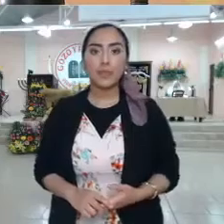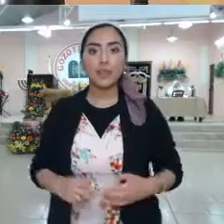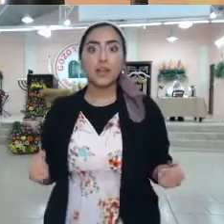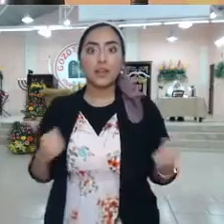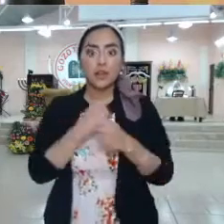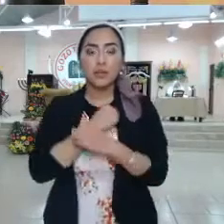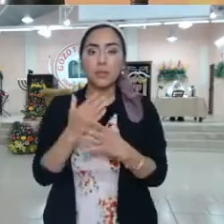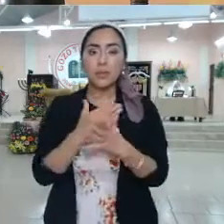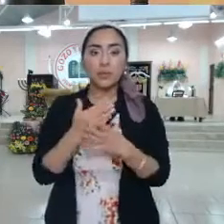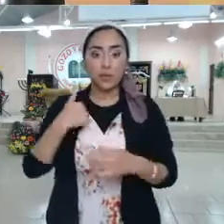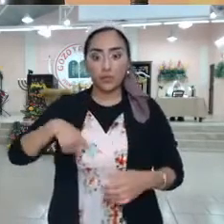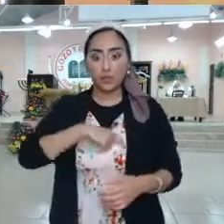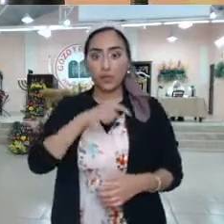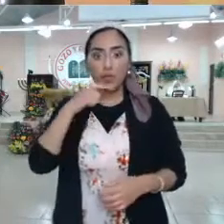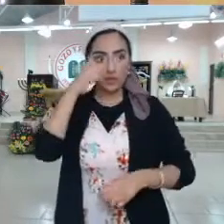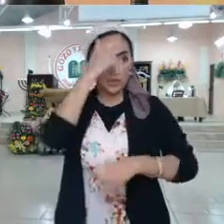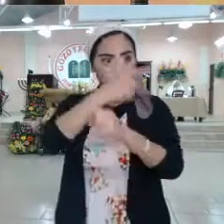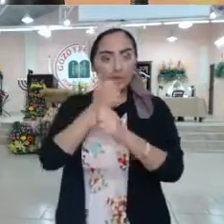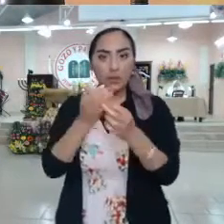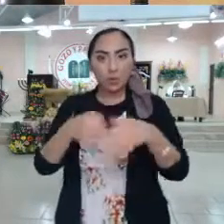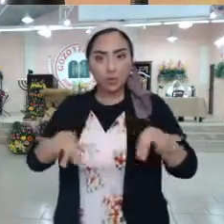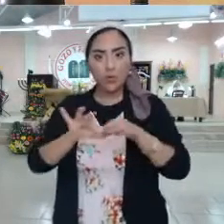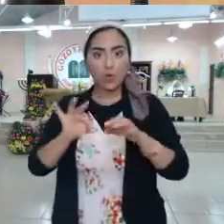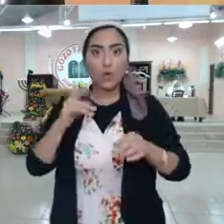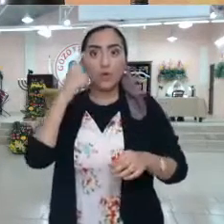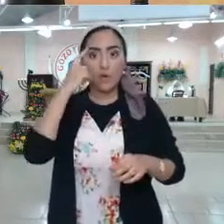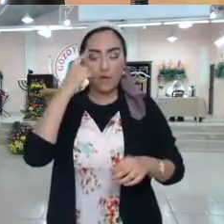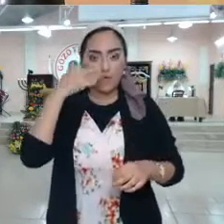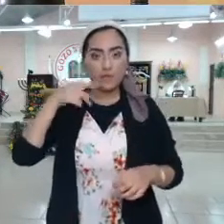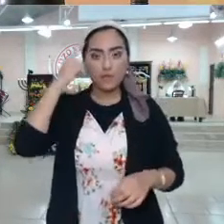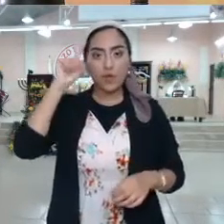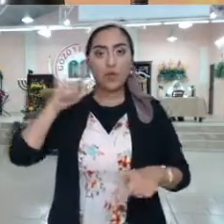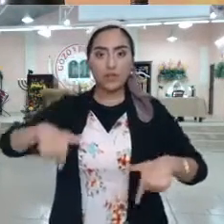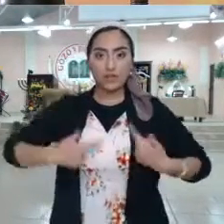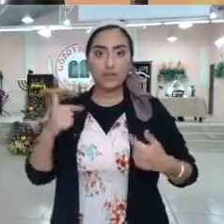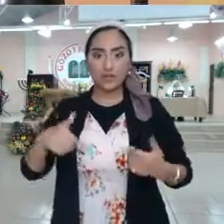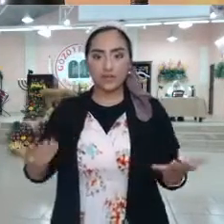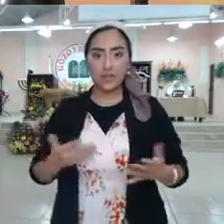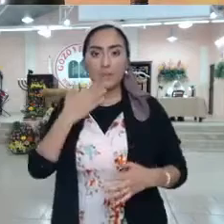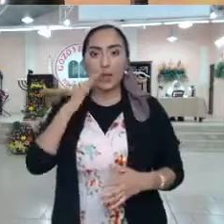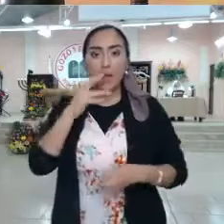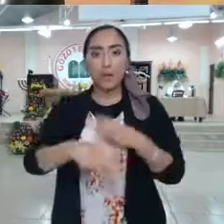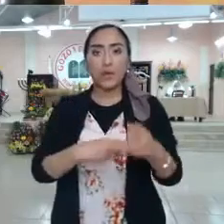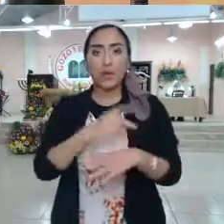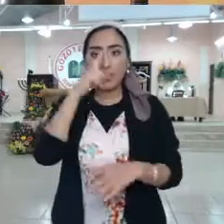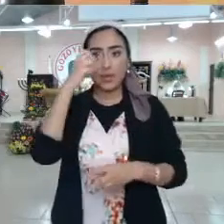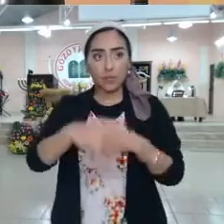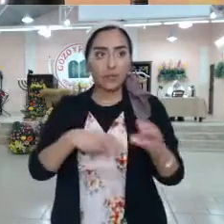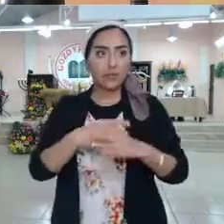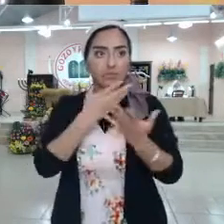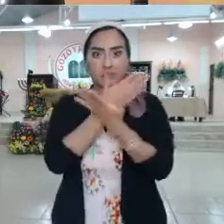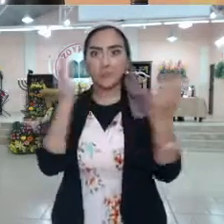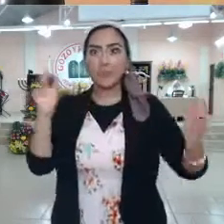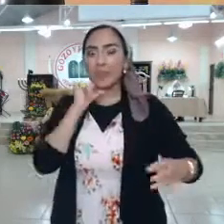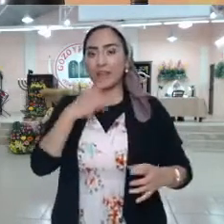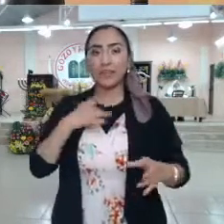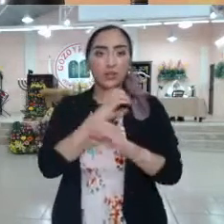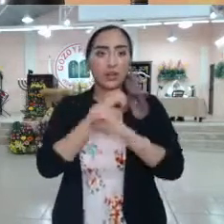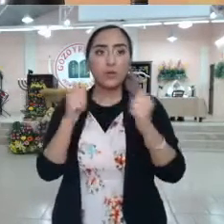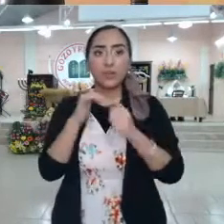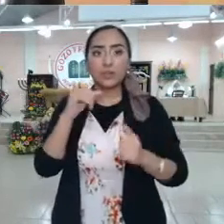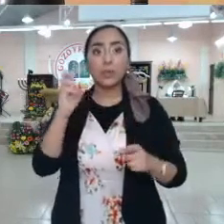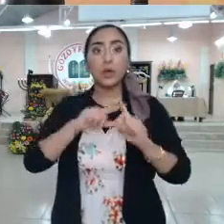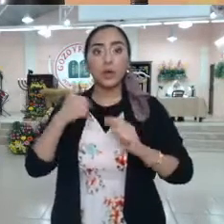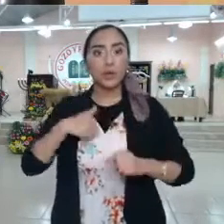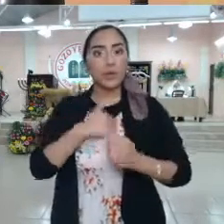world. The love in between the Messianic, it is important to survive in this hostile world, because the world didn't want anything with